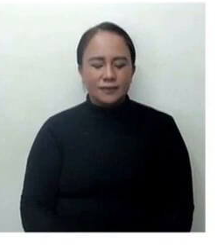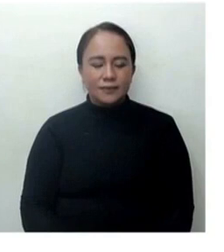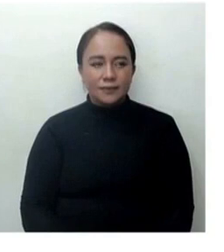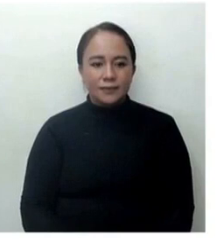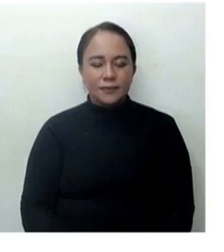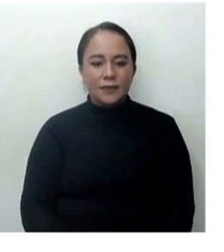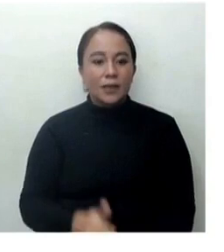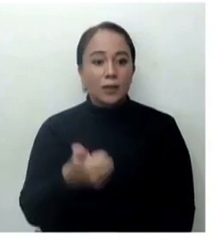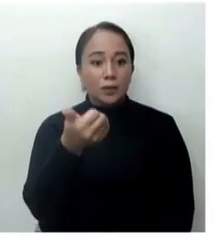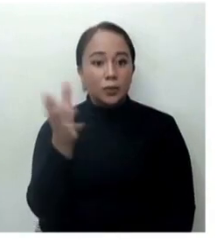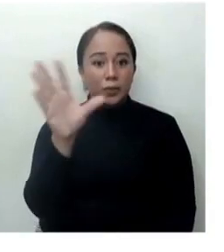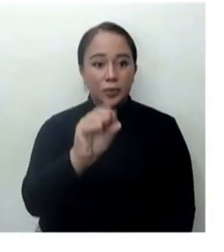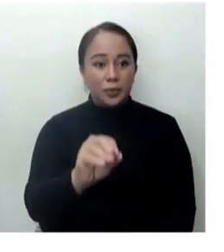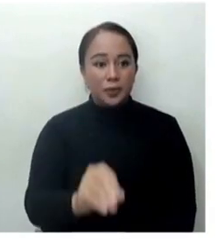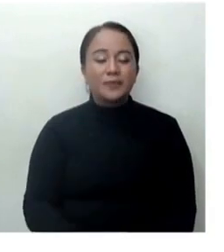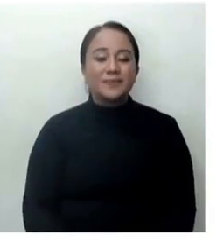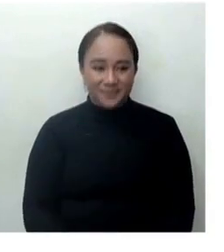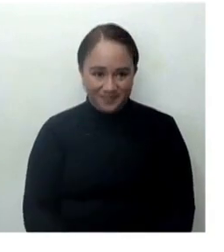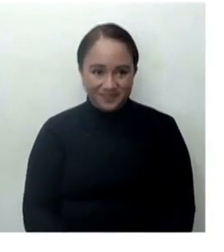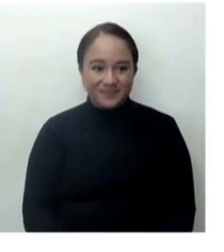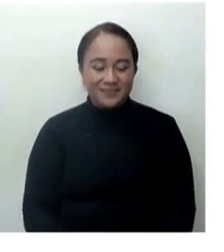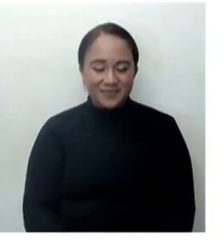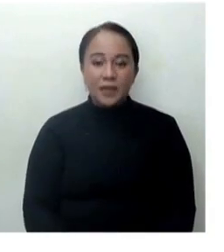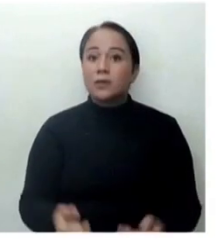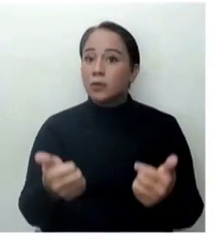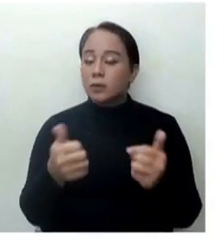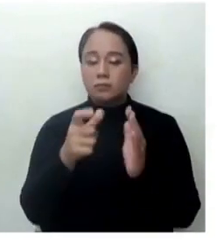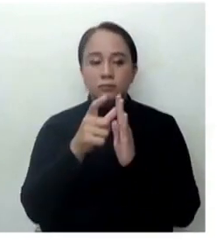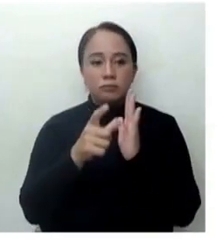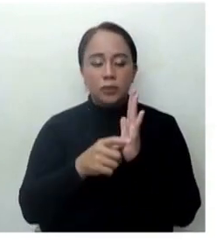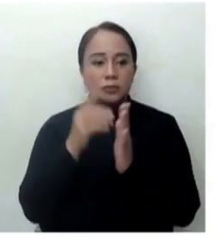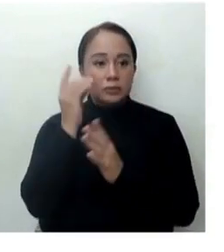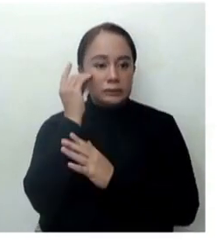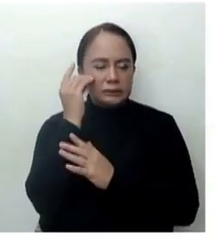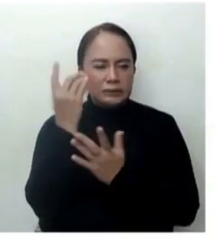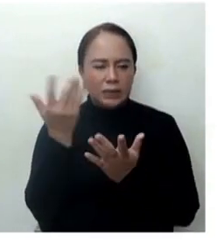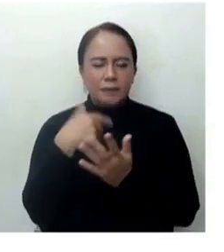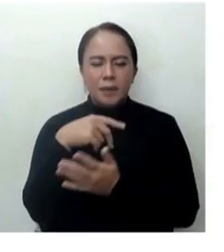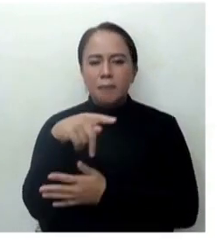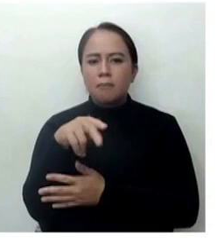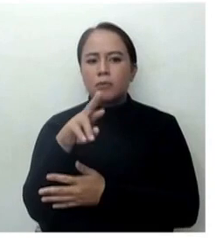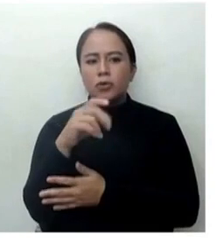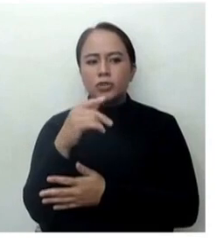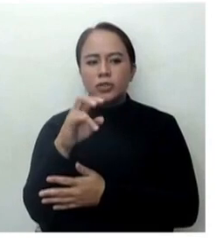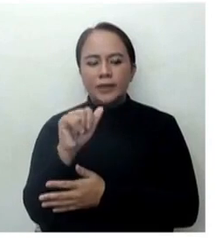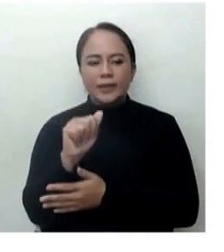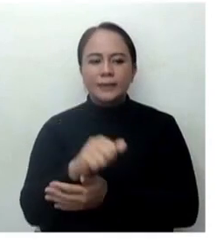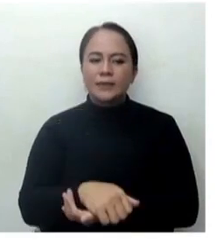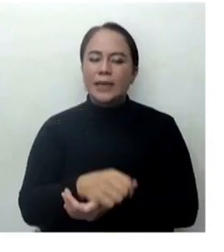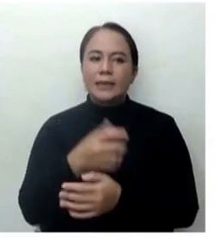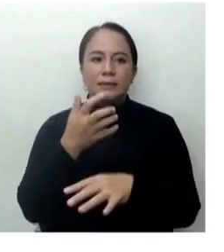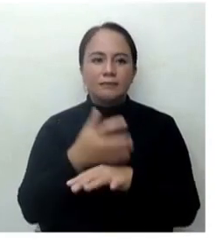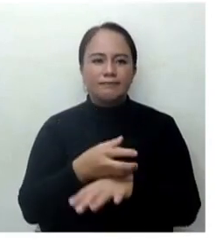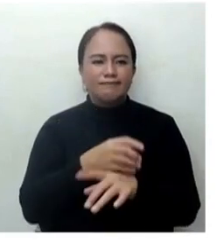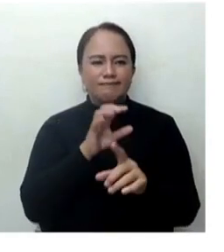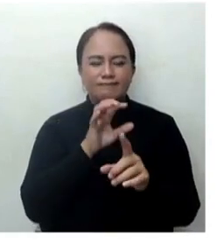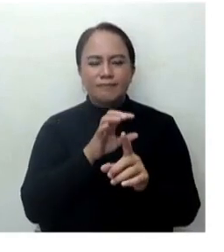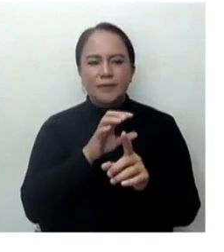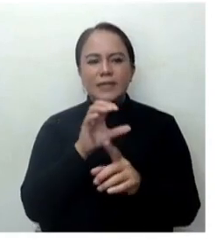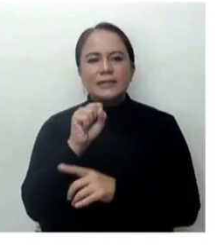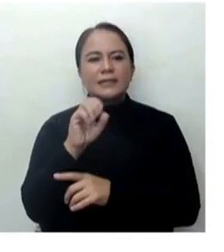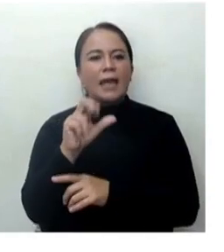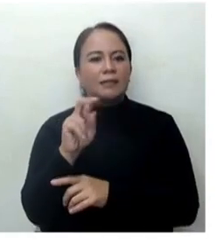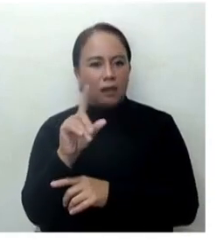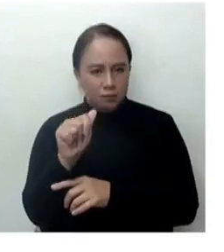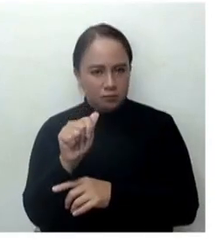Good afternoon to all our viewers. Okay, Attorney De Leon, cases of perjury and a grave scandal already filed against Jonila Castro